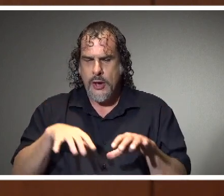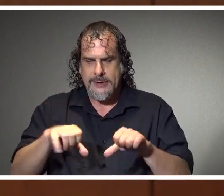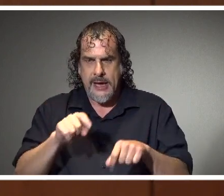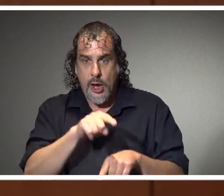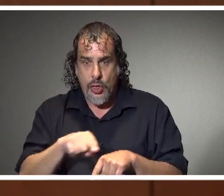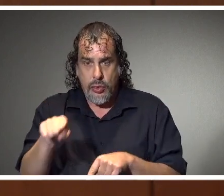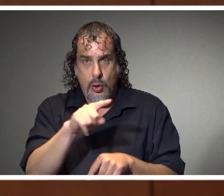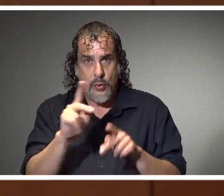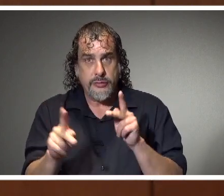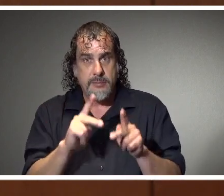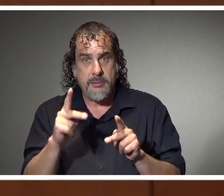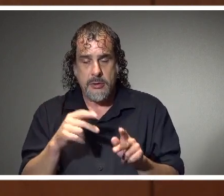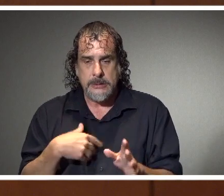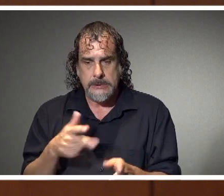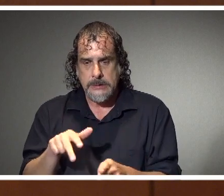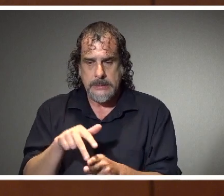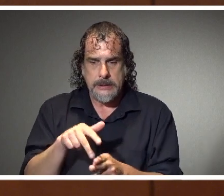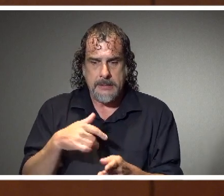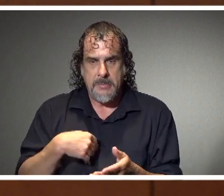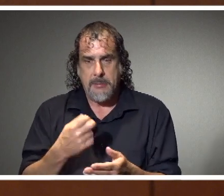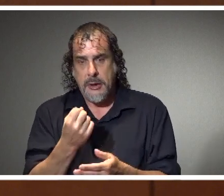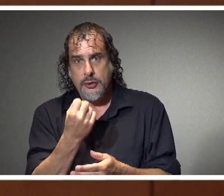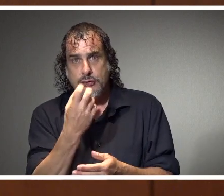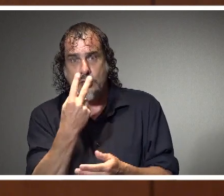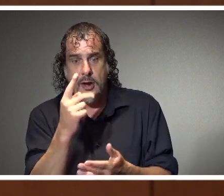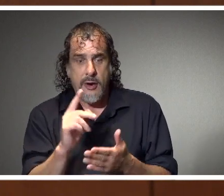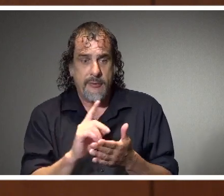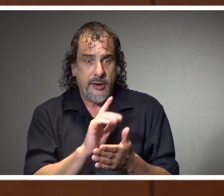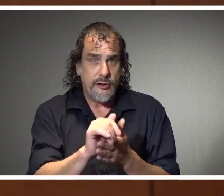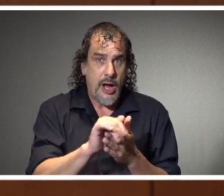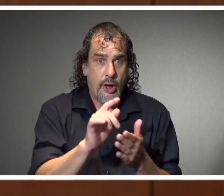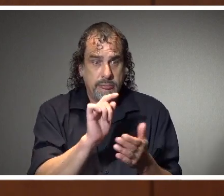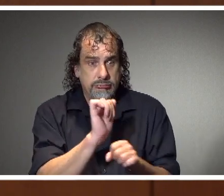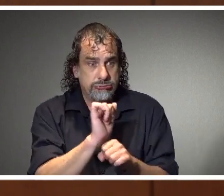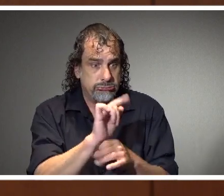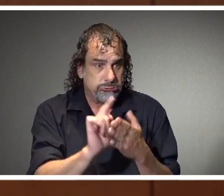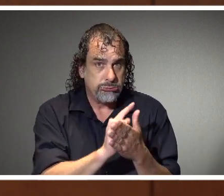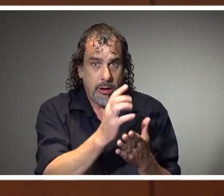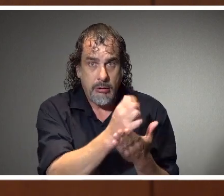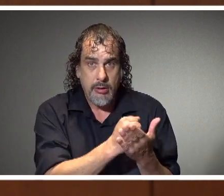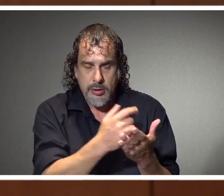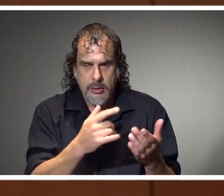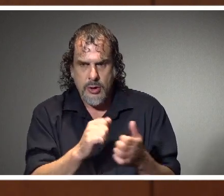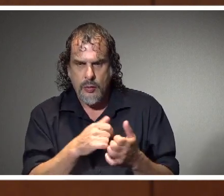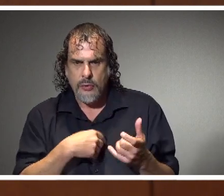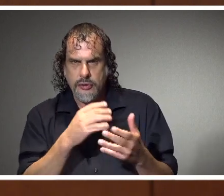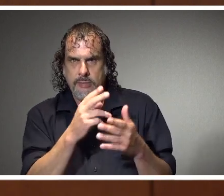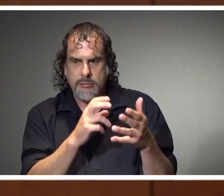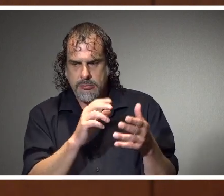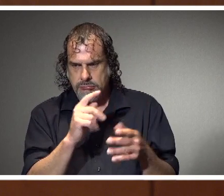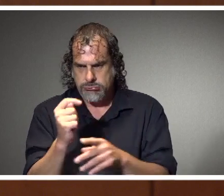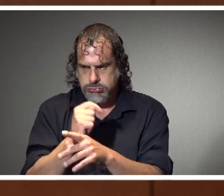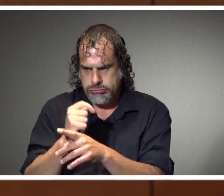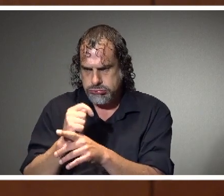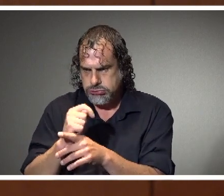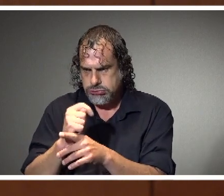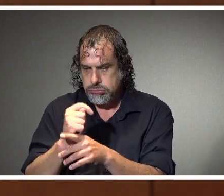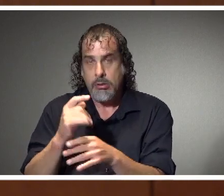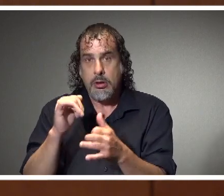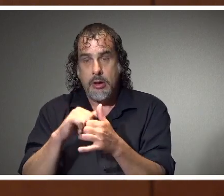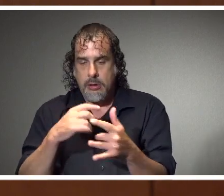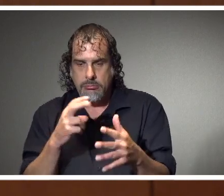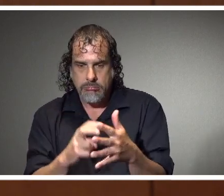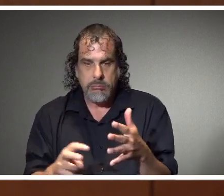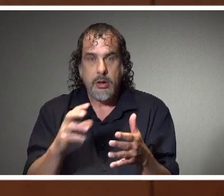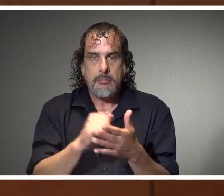are maybe making $10 or $12 an hour now in a particular job, and we want to get them help and training so that they